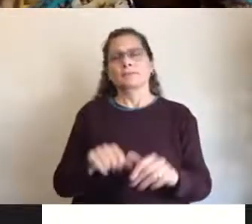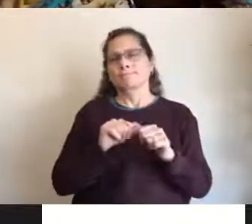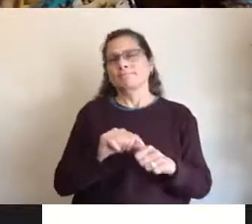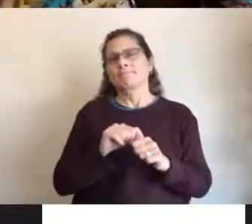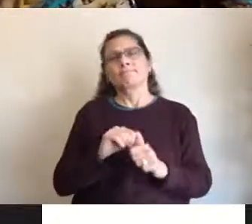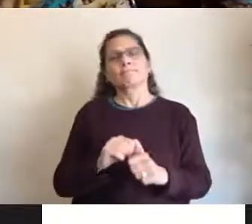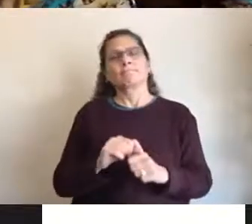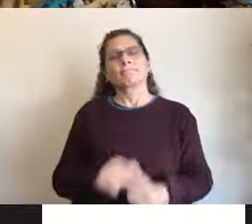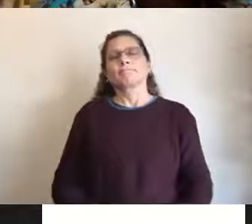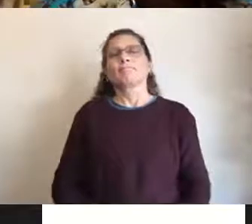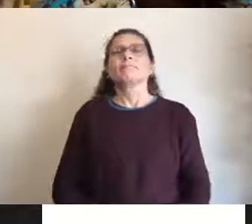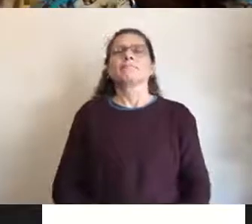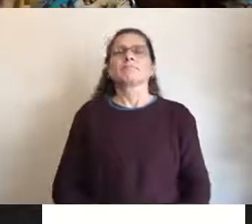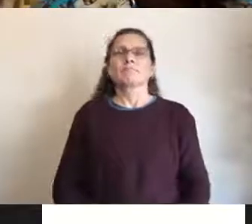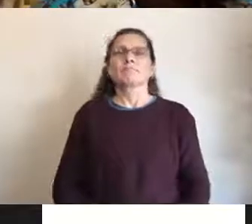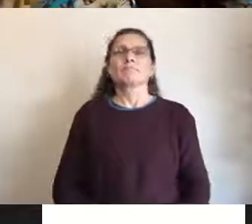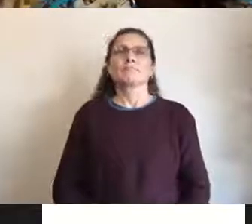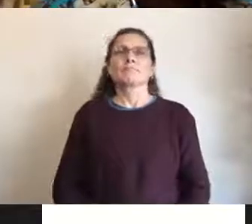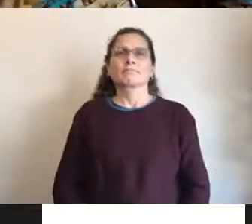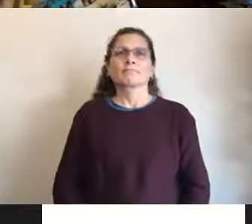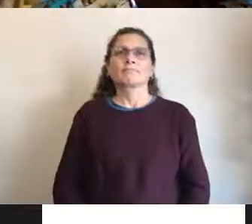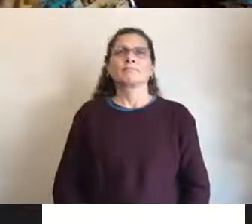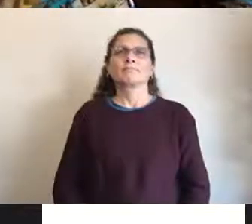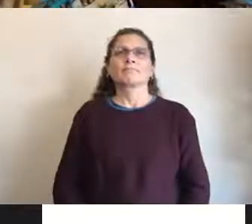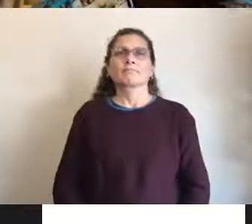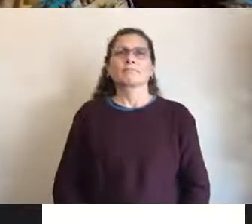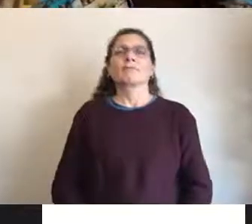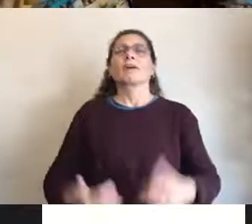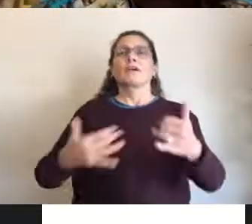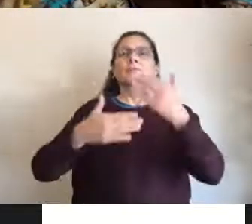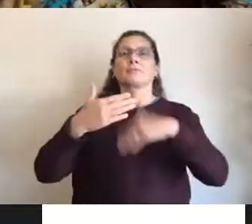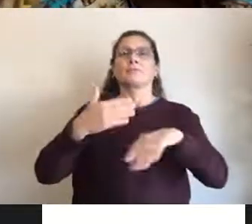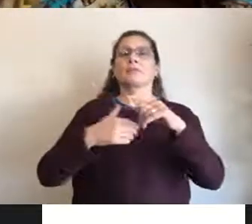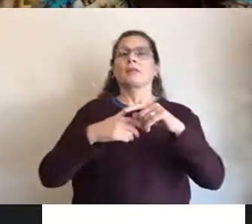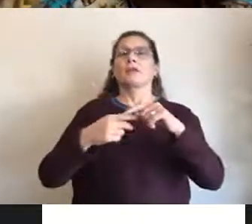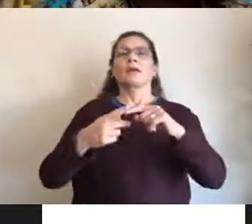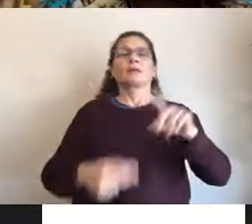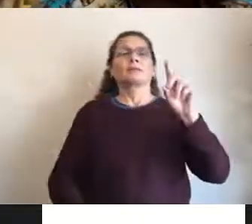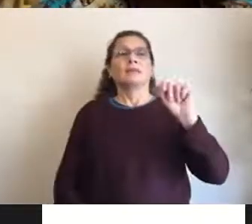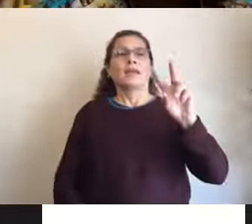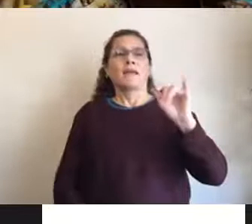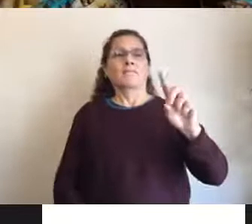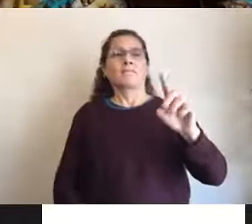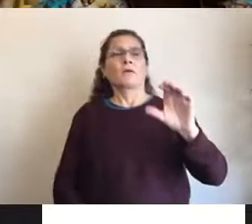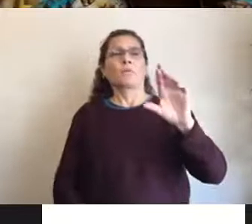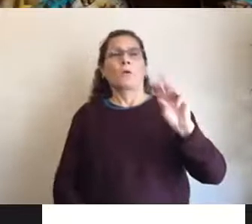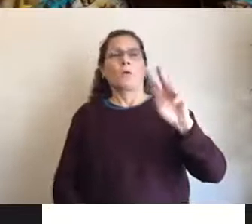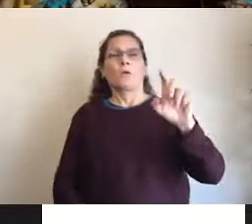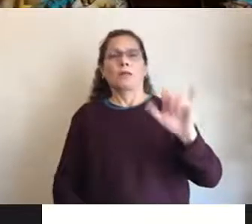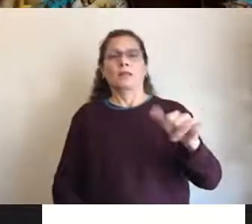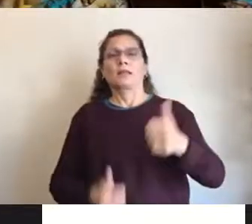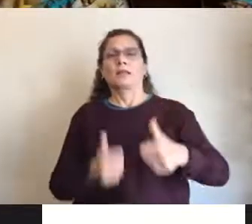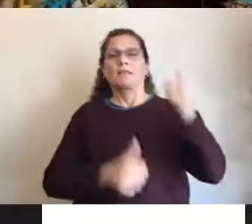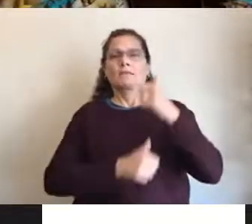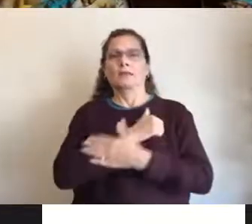Thank you, Mayor Barrett. Up next is County Executive David Crowley. Thank you, Sydney. Thank you, Sydney, and thank you, Mayor